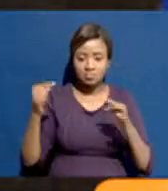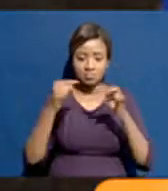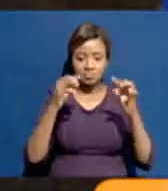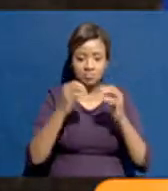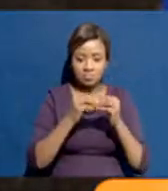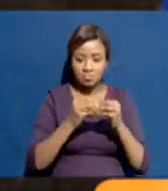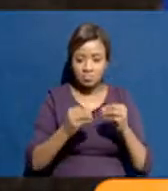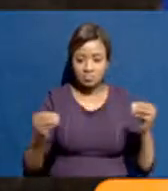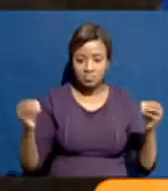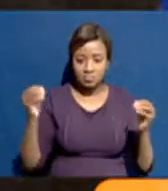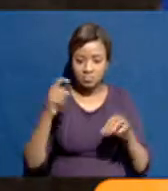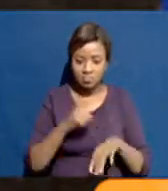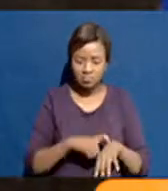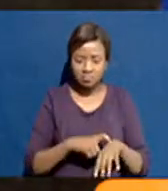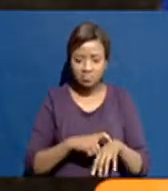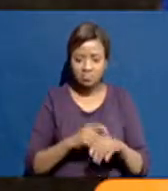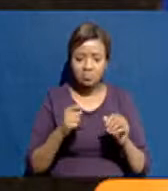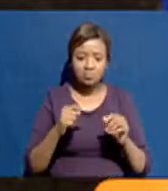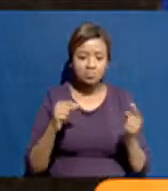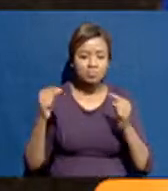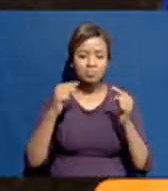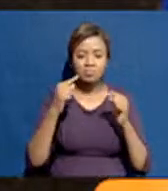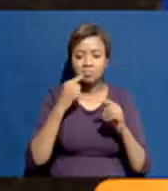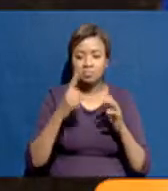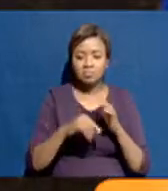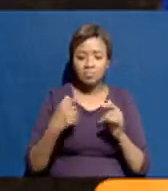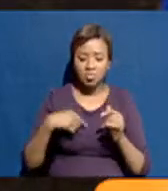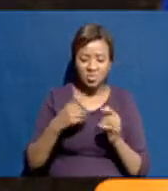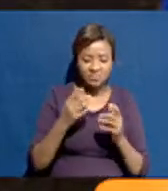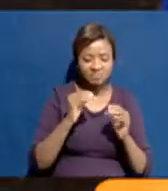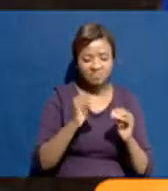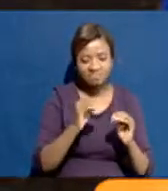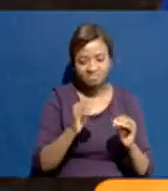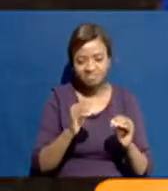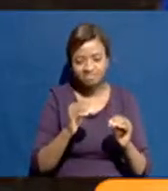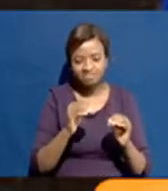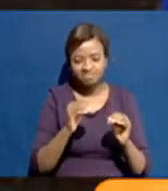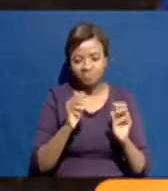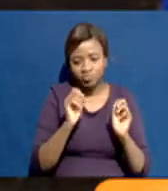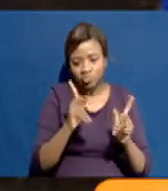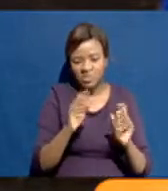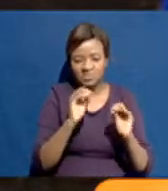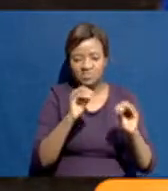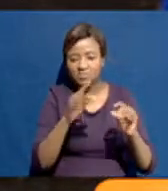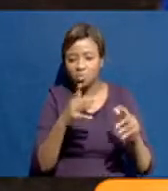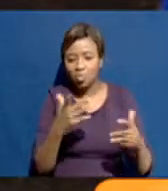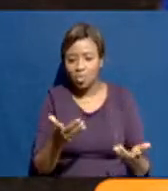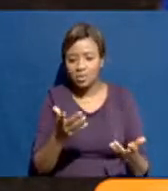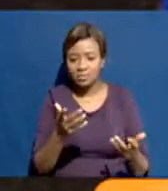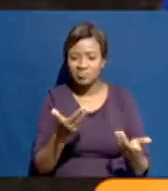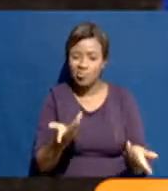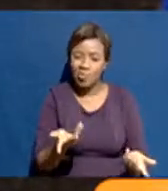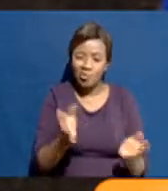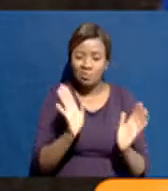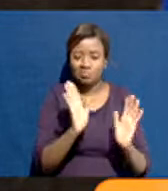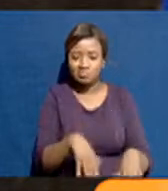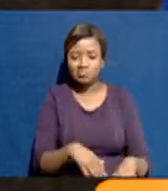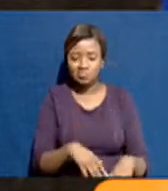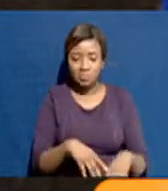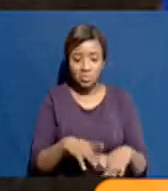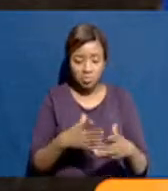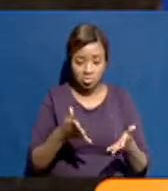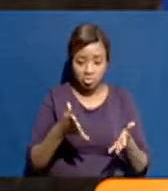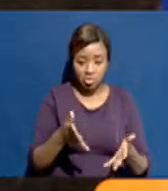been, should we teach, should we not teach? What we teach? And so it's left us in almost